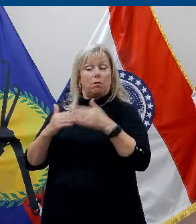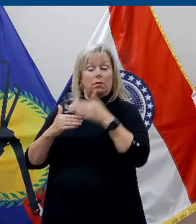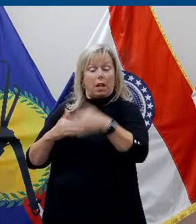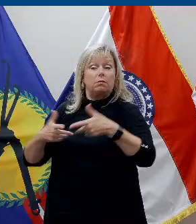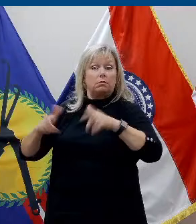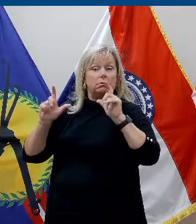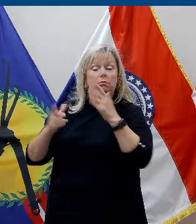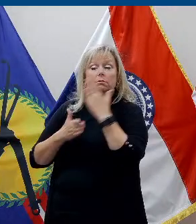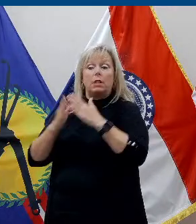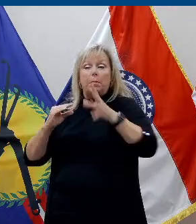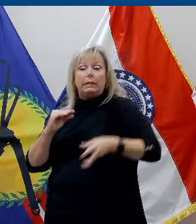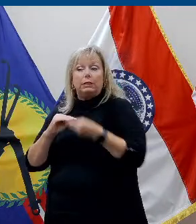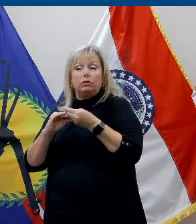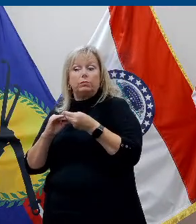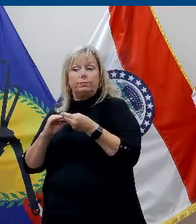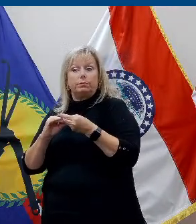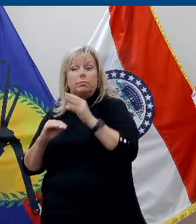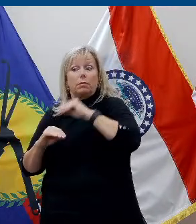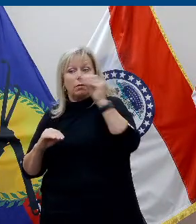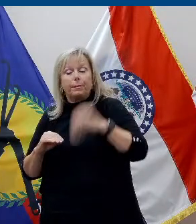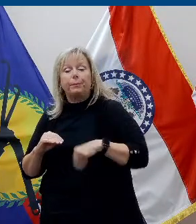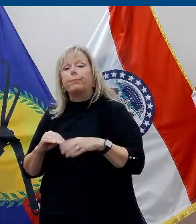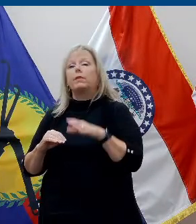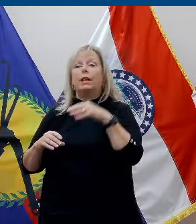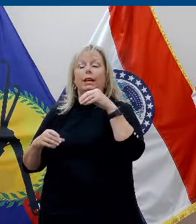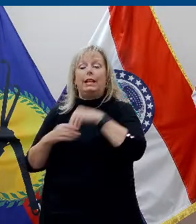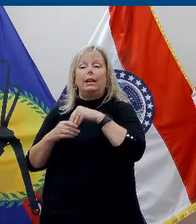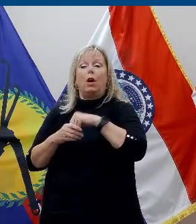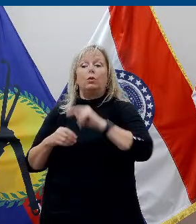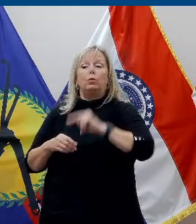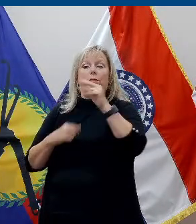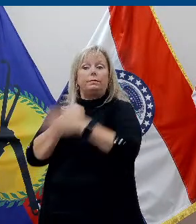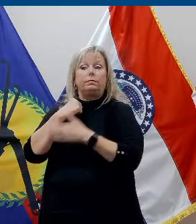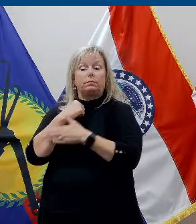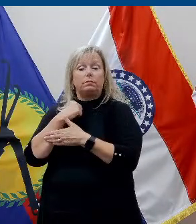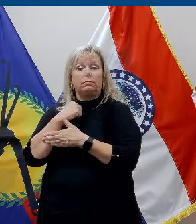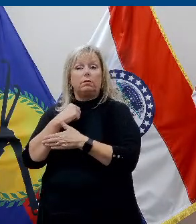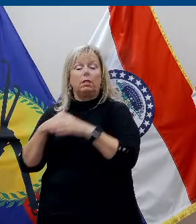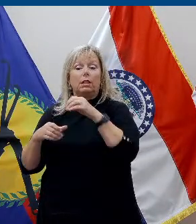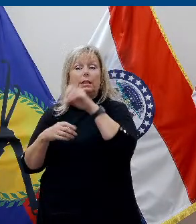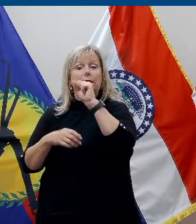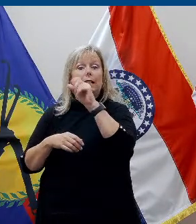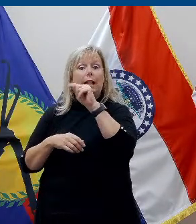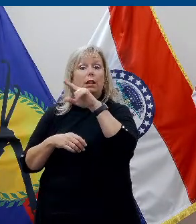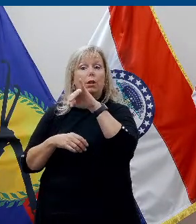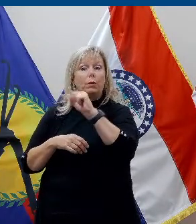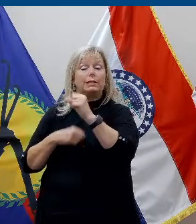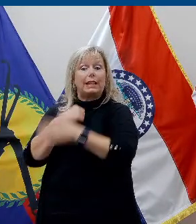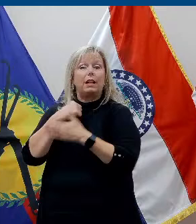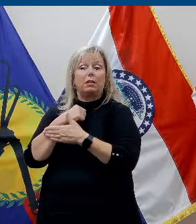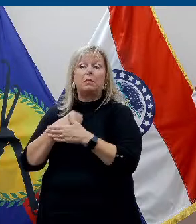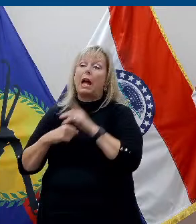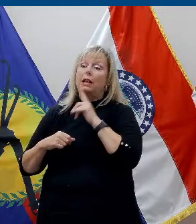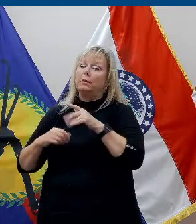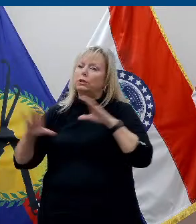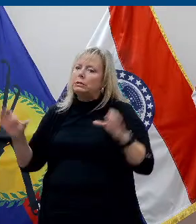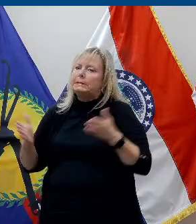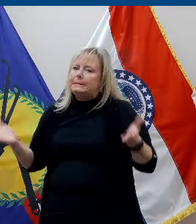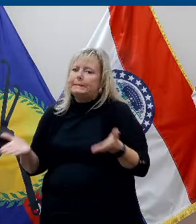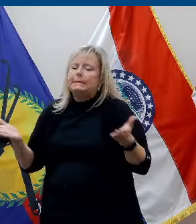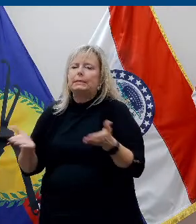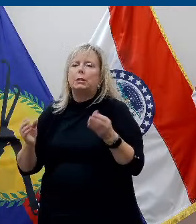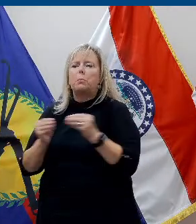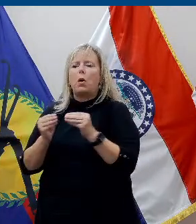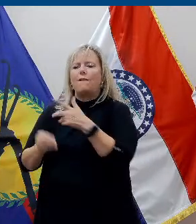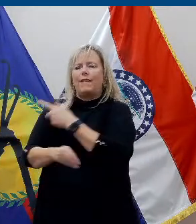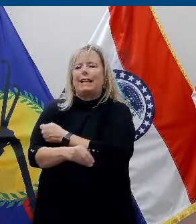slide, in some additional gains. So as I said, our inner North County area in St. Louis County has actually been initiating vaccine a little